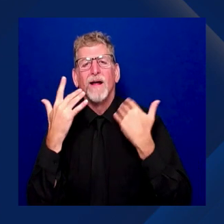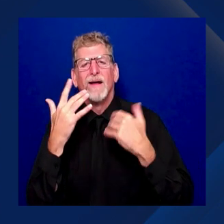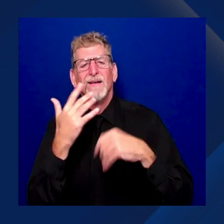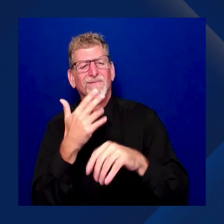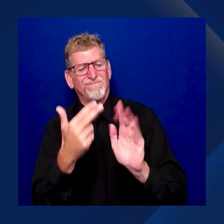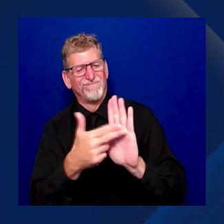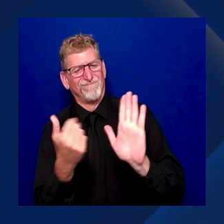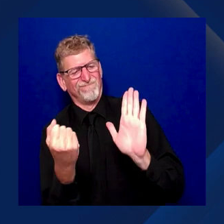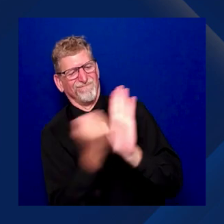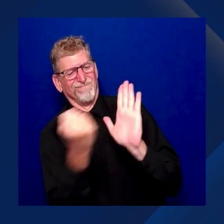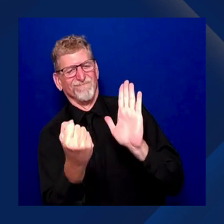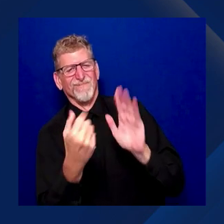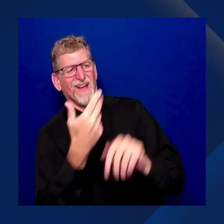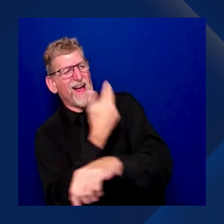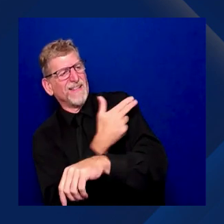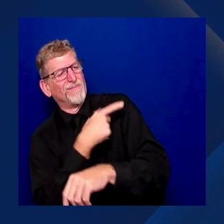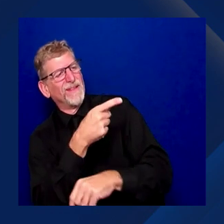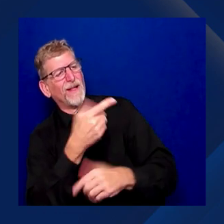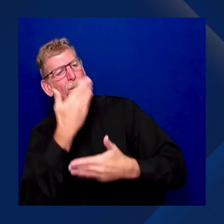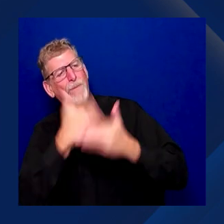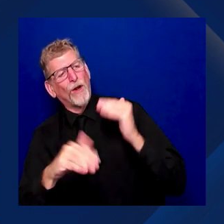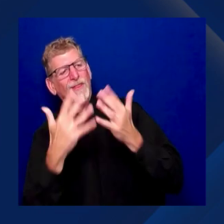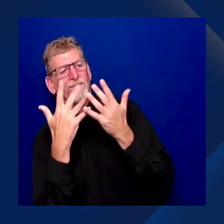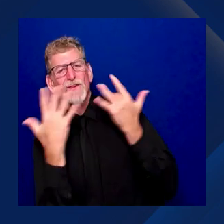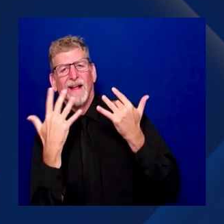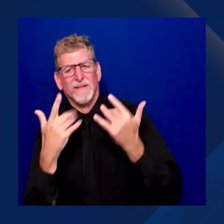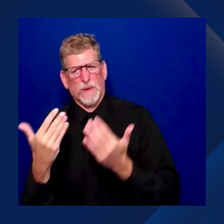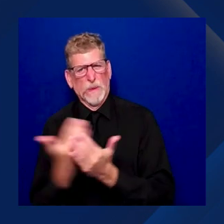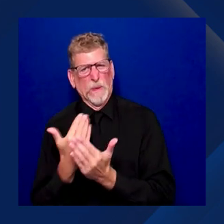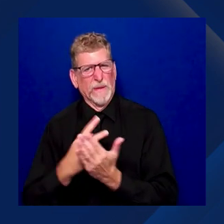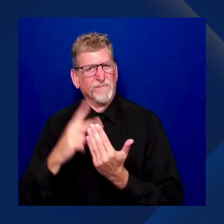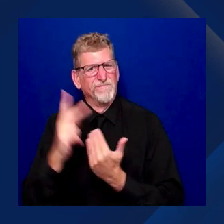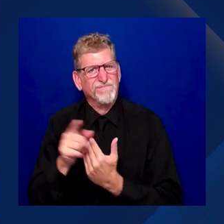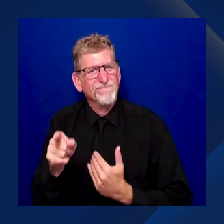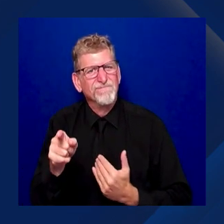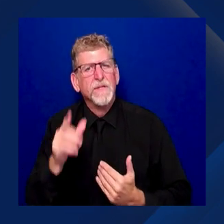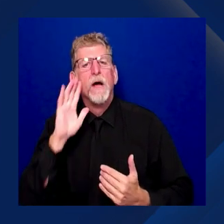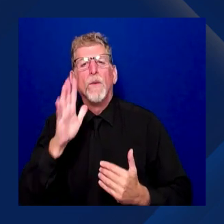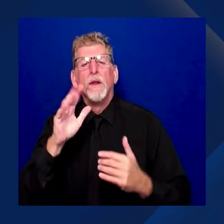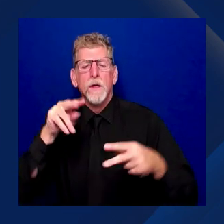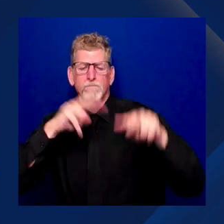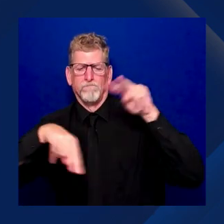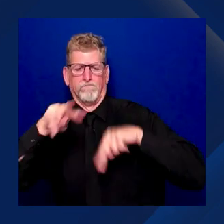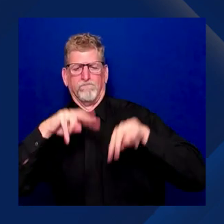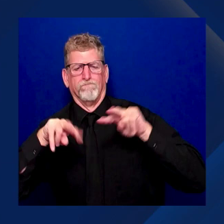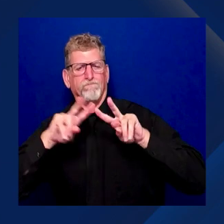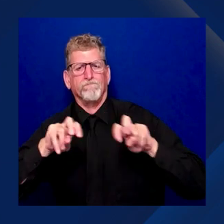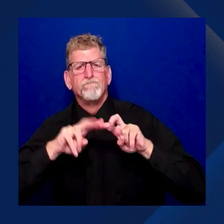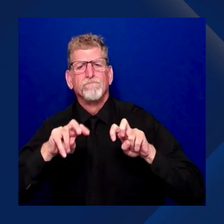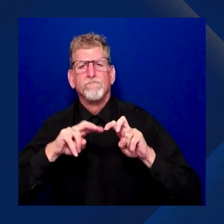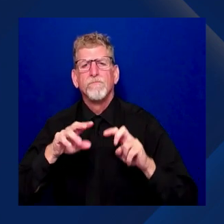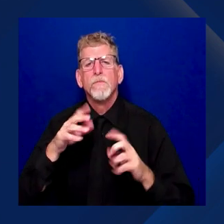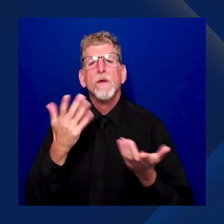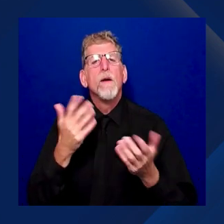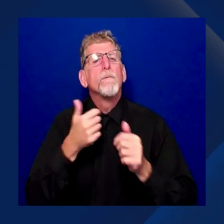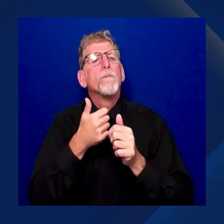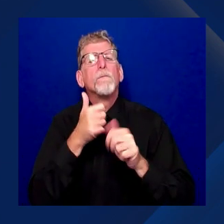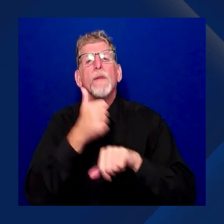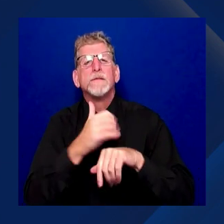first designation that rates a hospital based on the quality of its maternal health